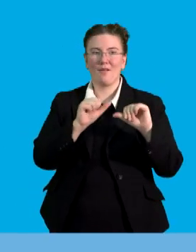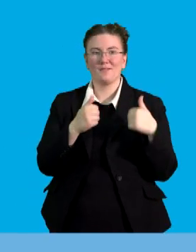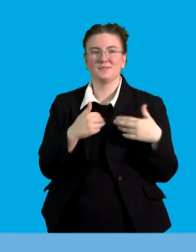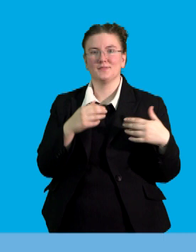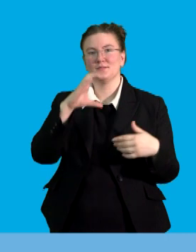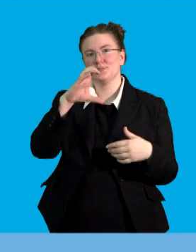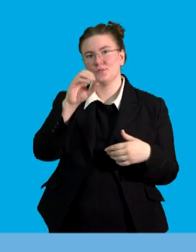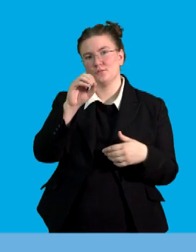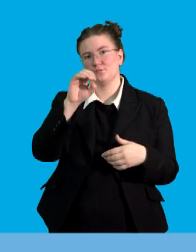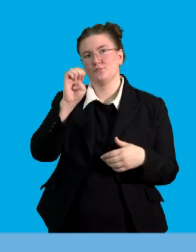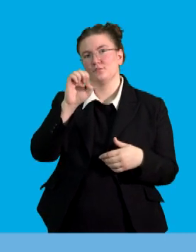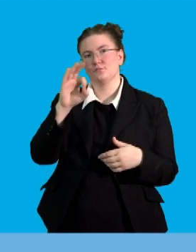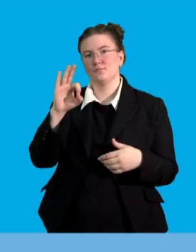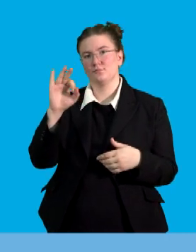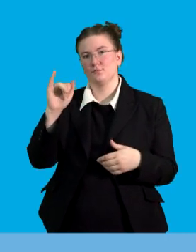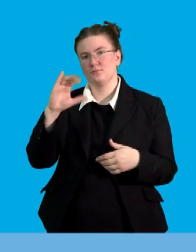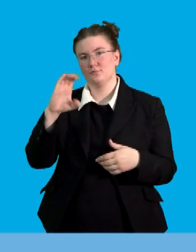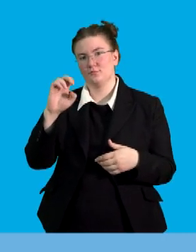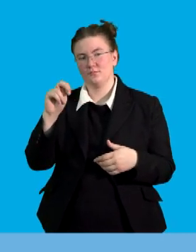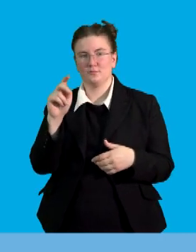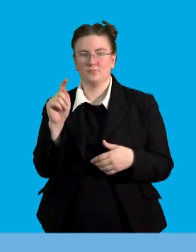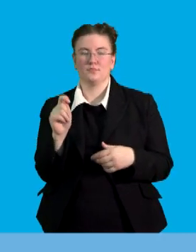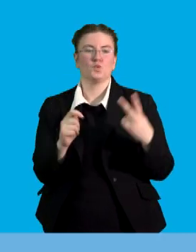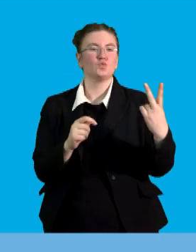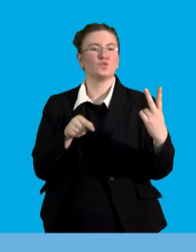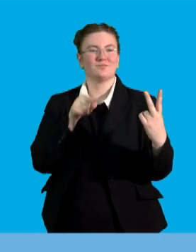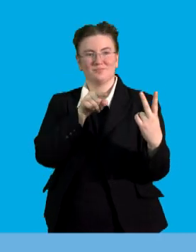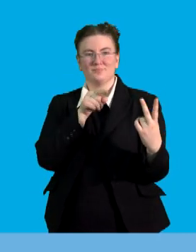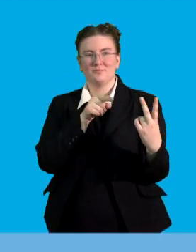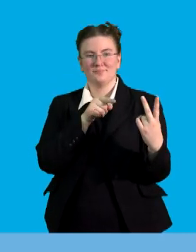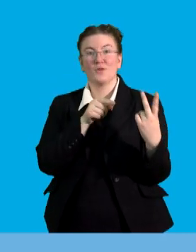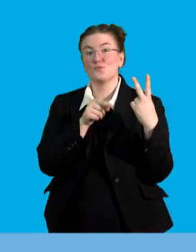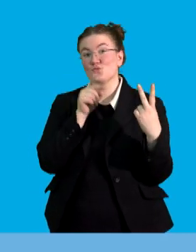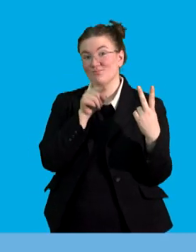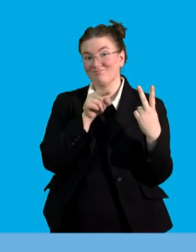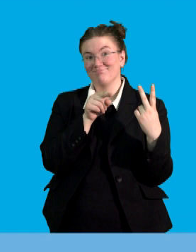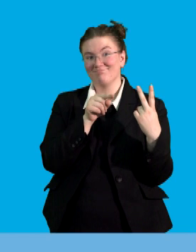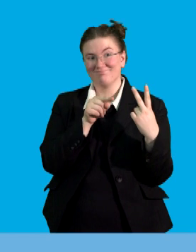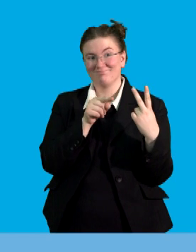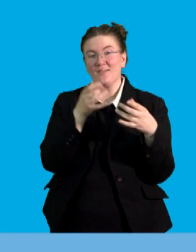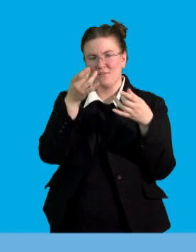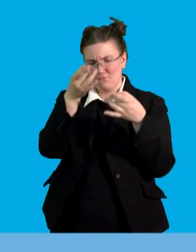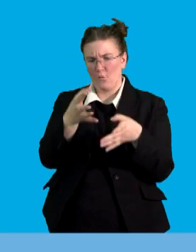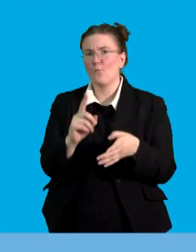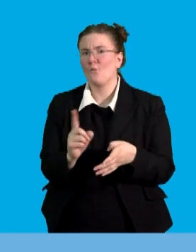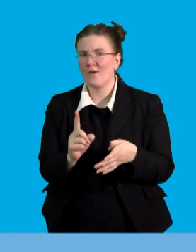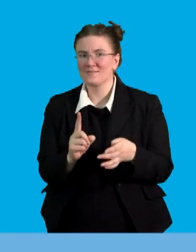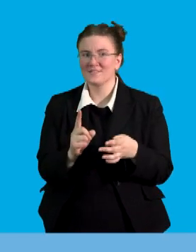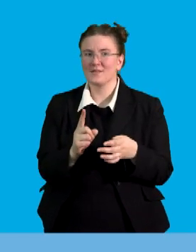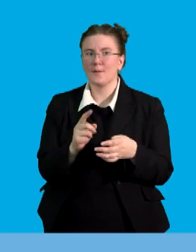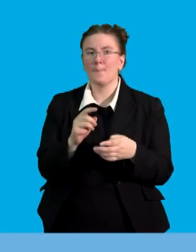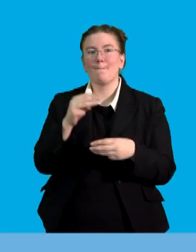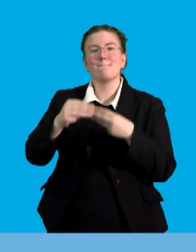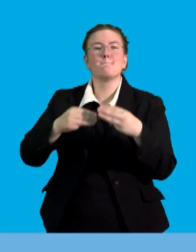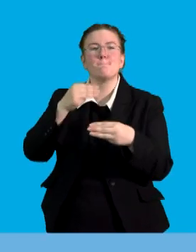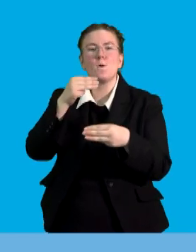chemical reaction, or the beginning of the chemical formula, which is the 2 and that 2 there. So that 2 tells us how many